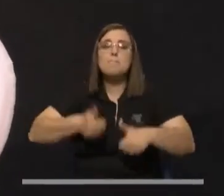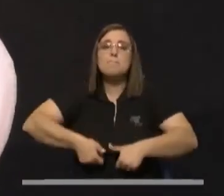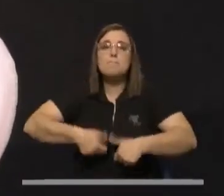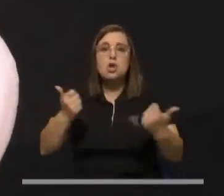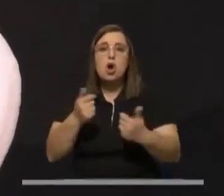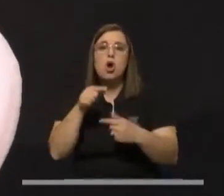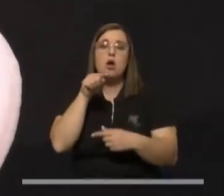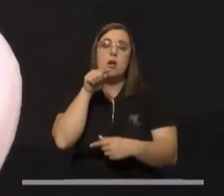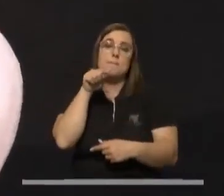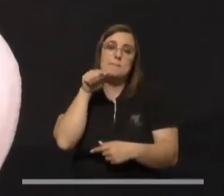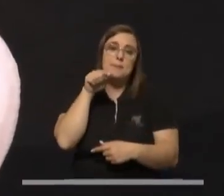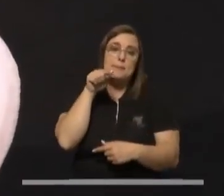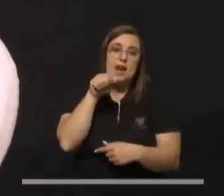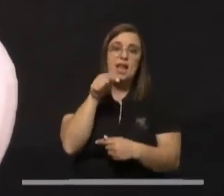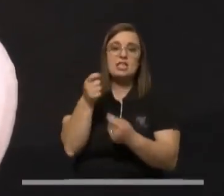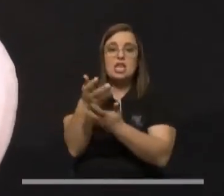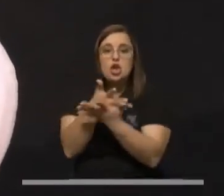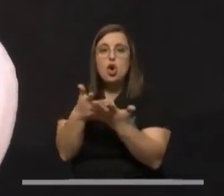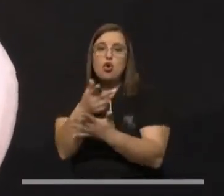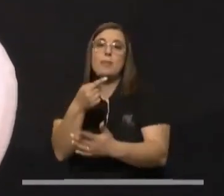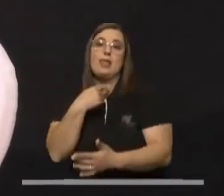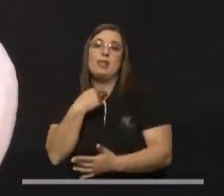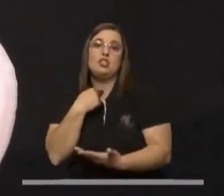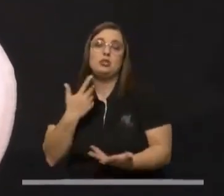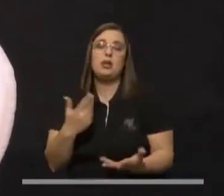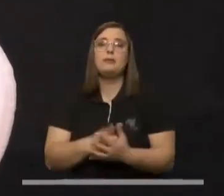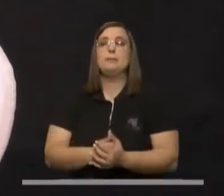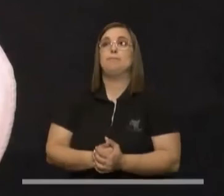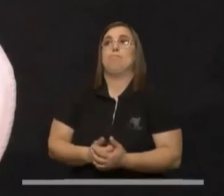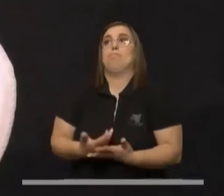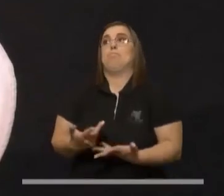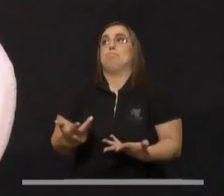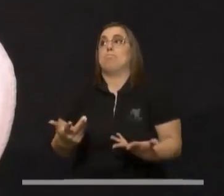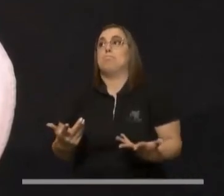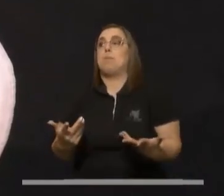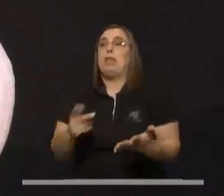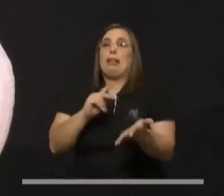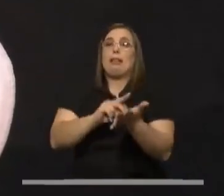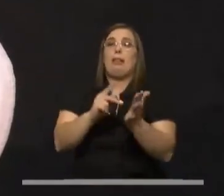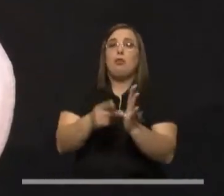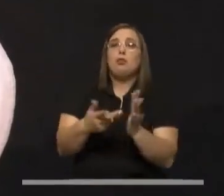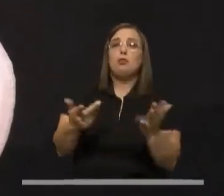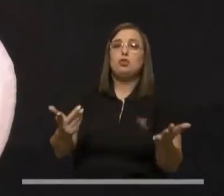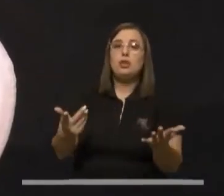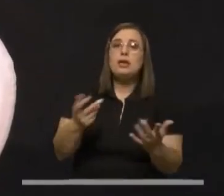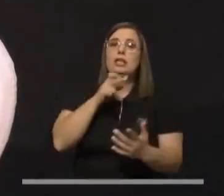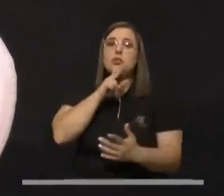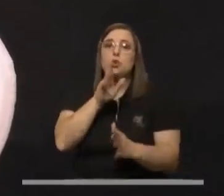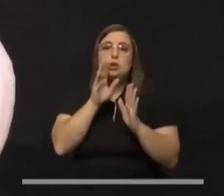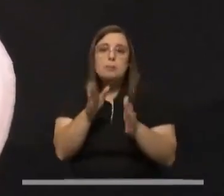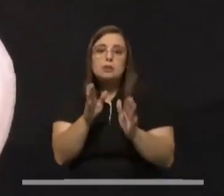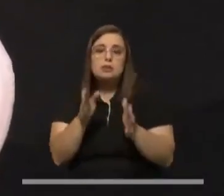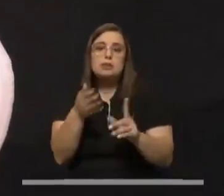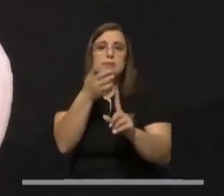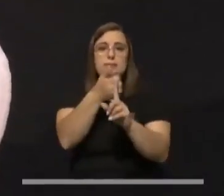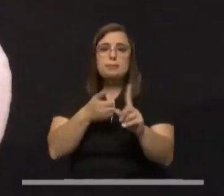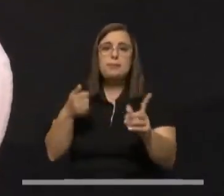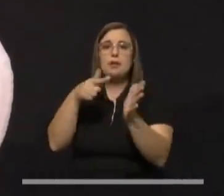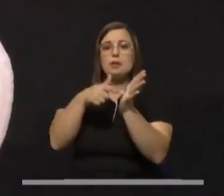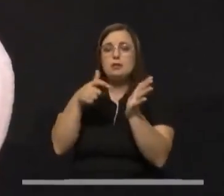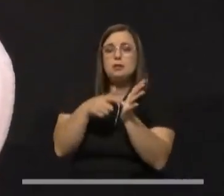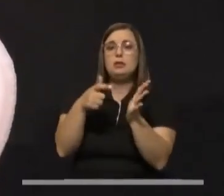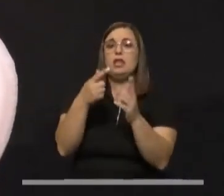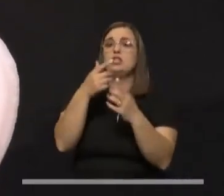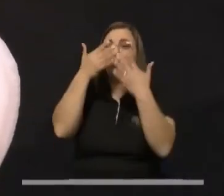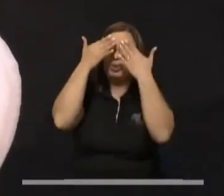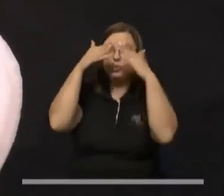create a greater environment for the digital economy, meaning that technologies have to know how to respond